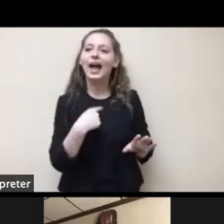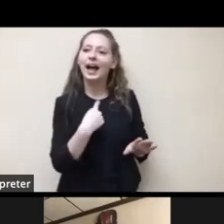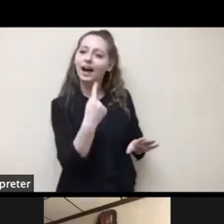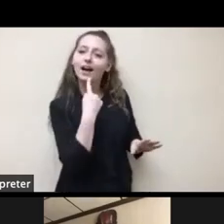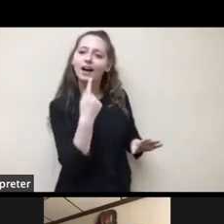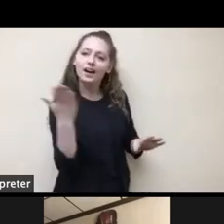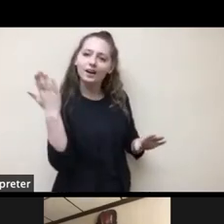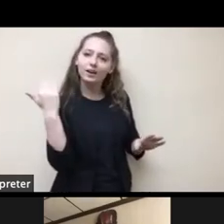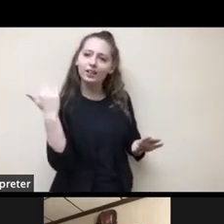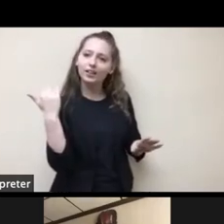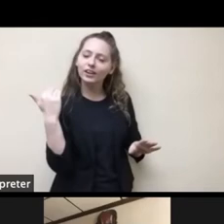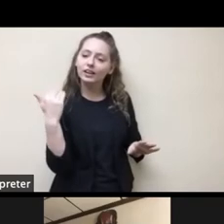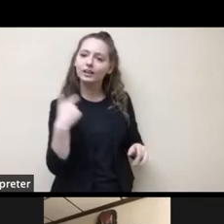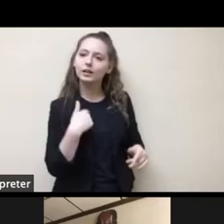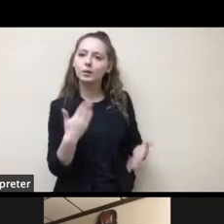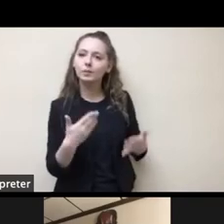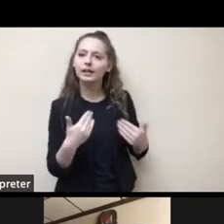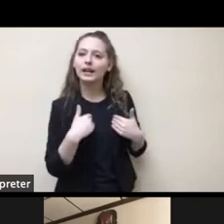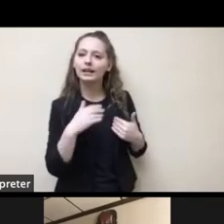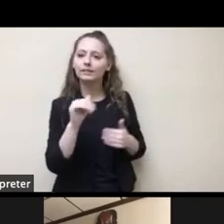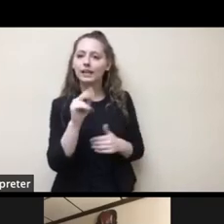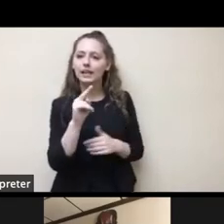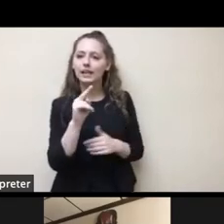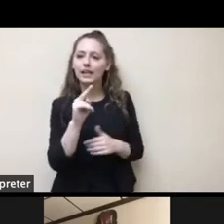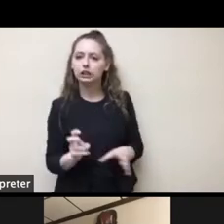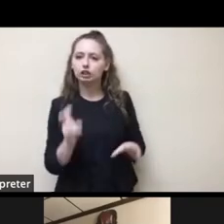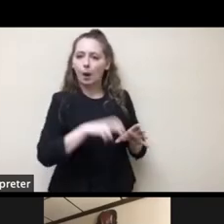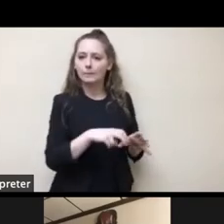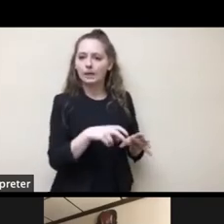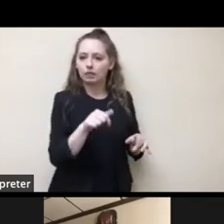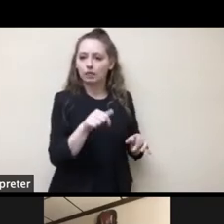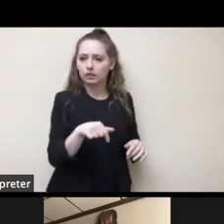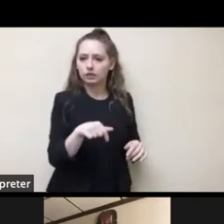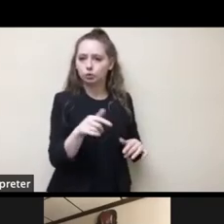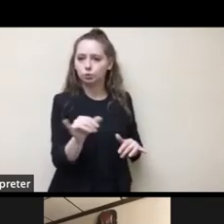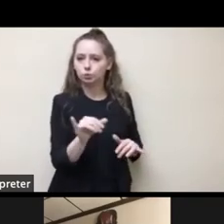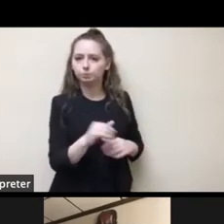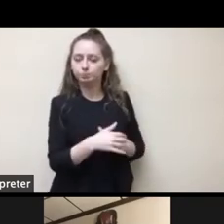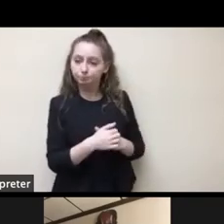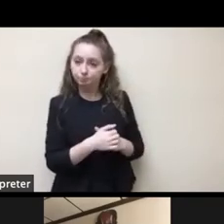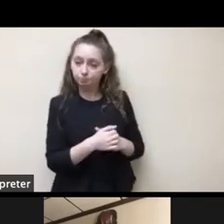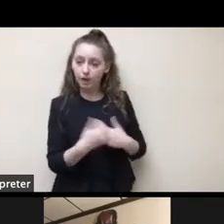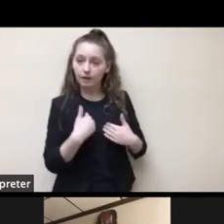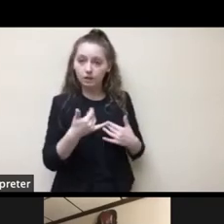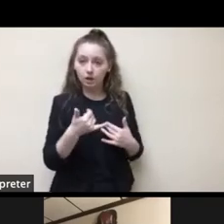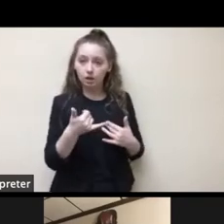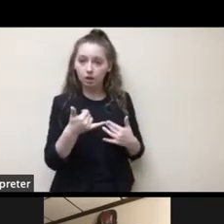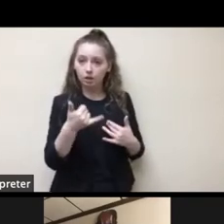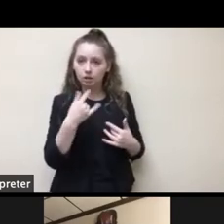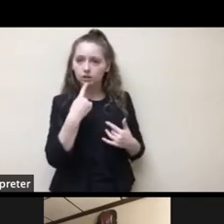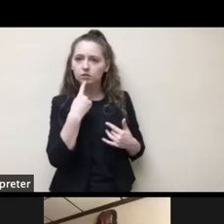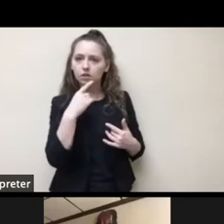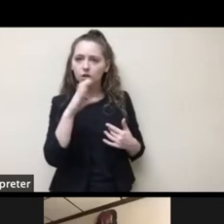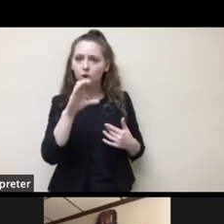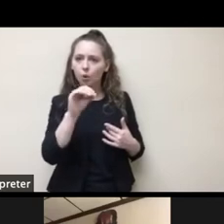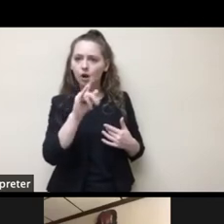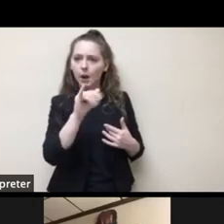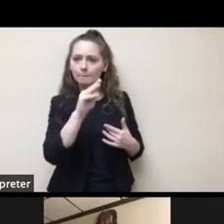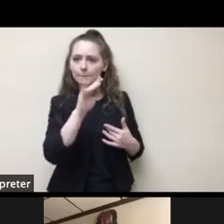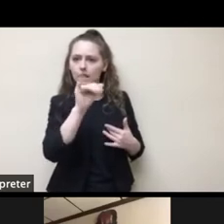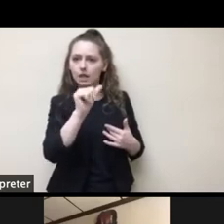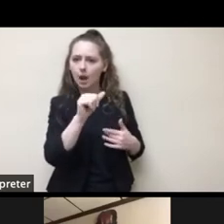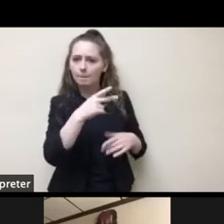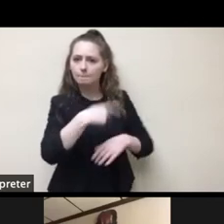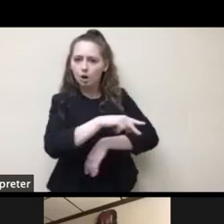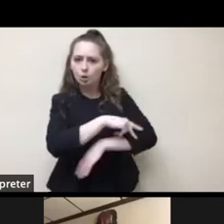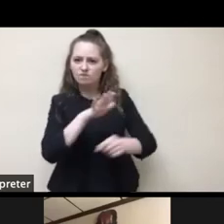probably have Andy Short jump in on this one also. I had a caller that says, Columbia Park was full yesterday. I saw